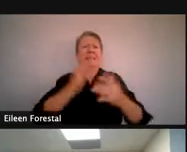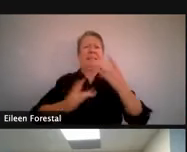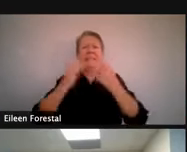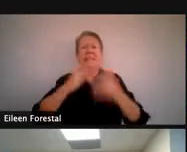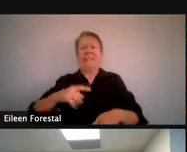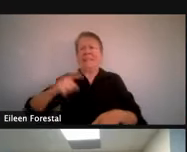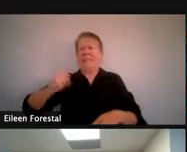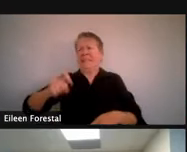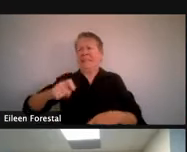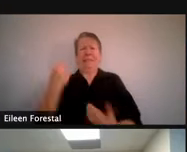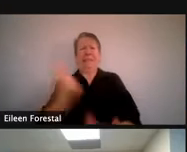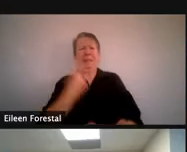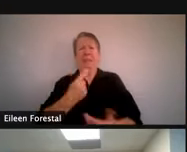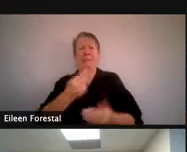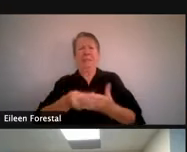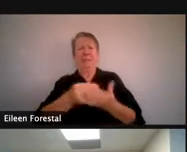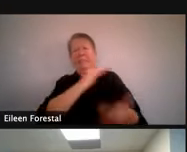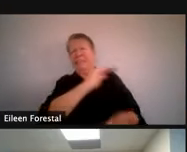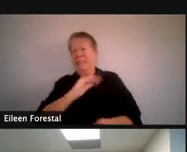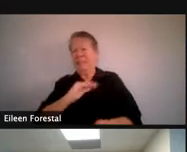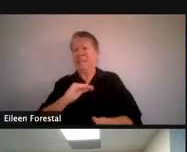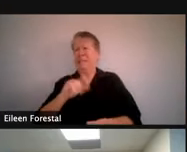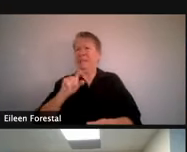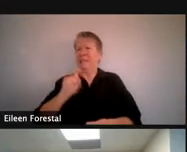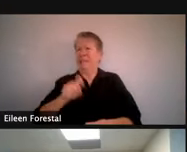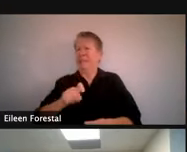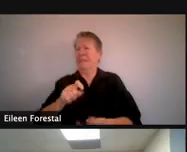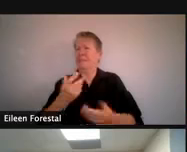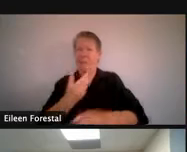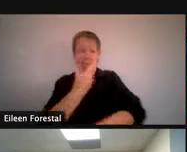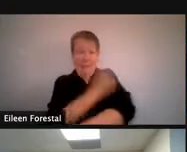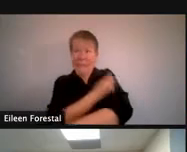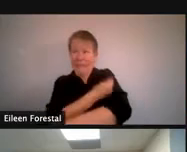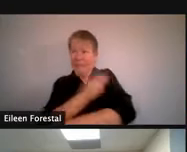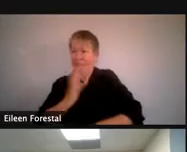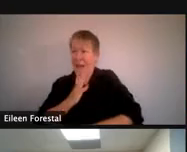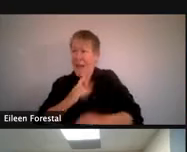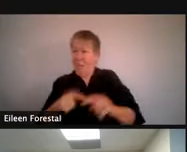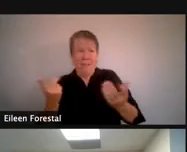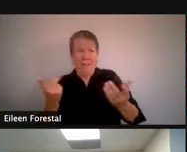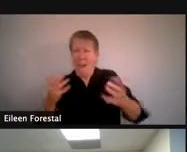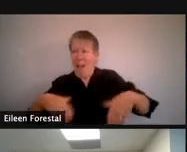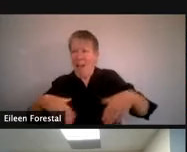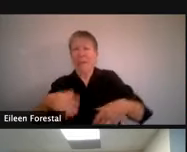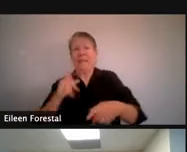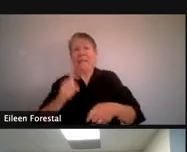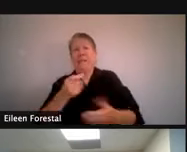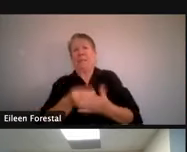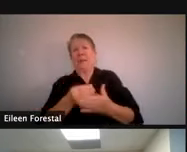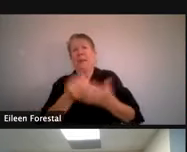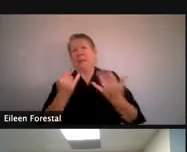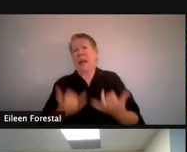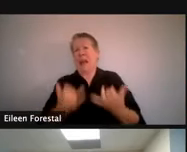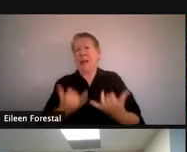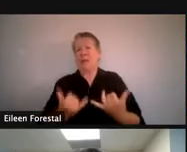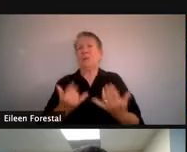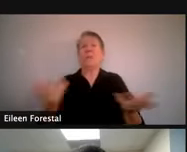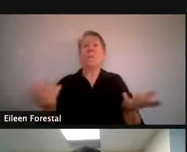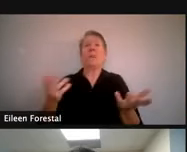it right now. I've said this before, history will not be unkind to our country if we overshoot. It will